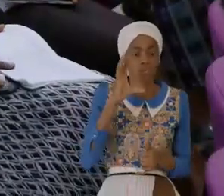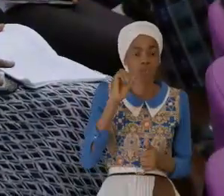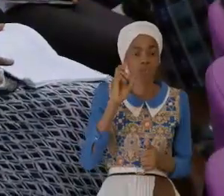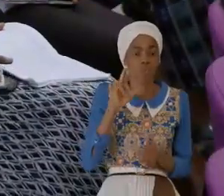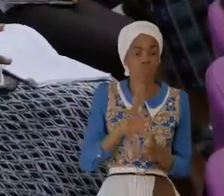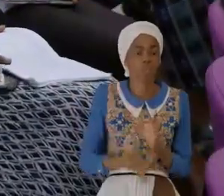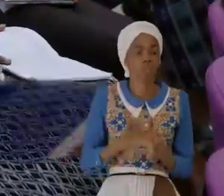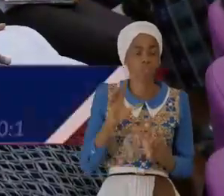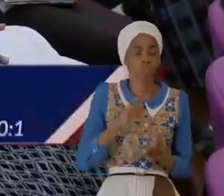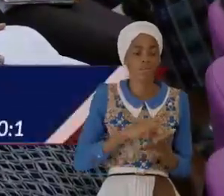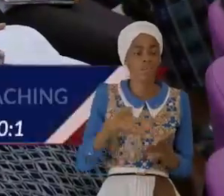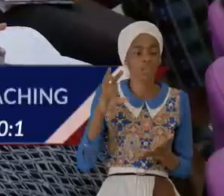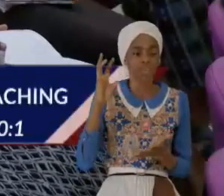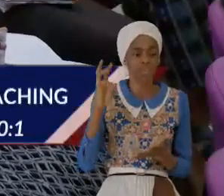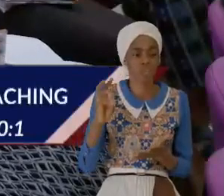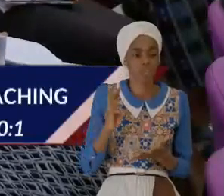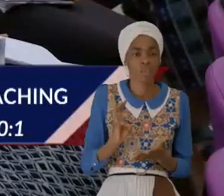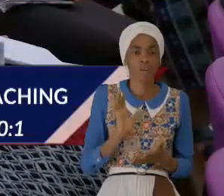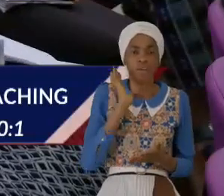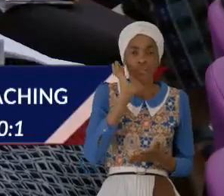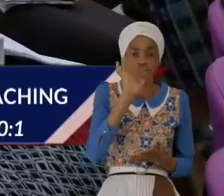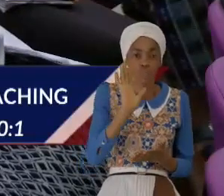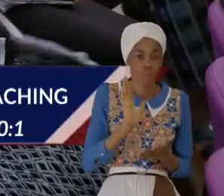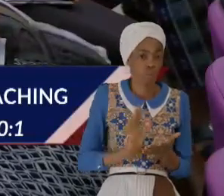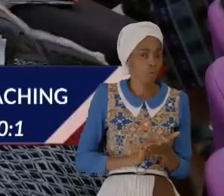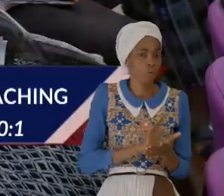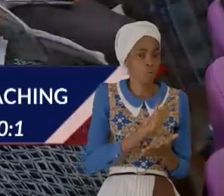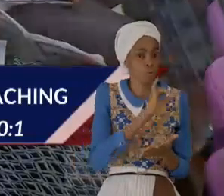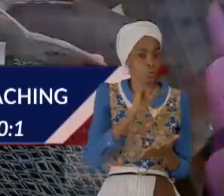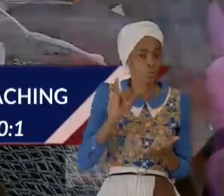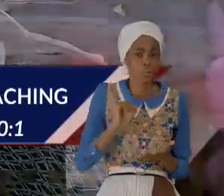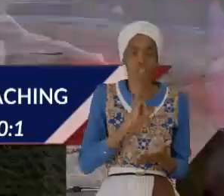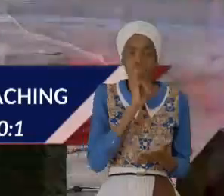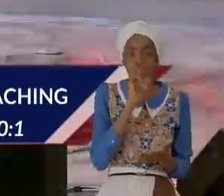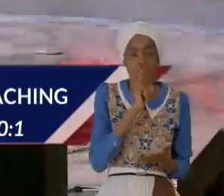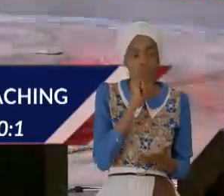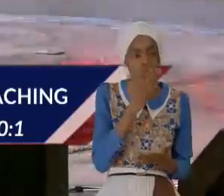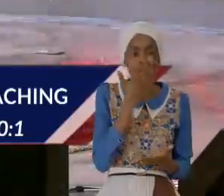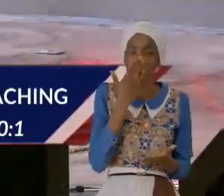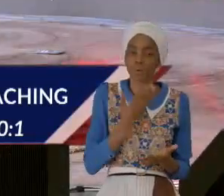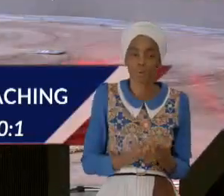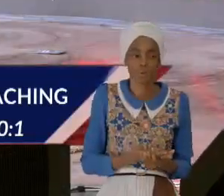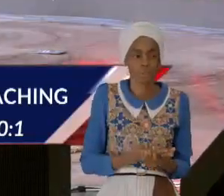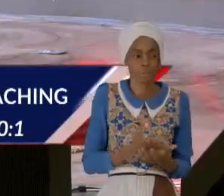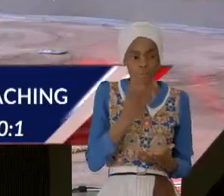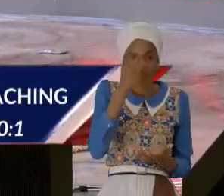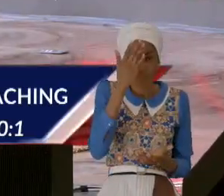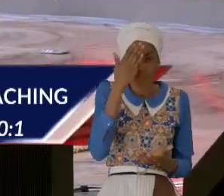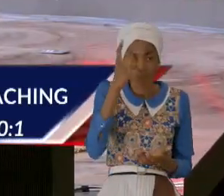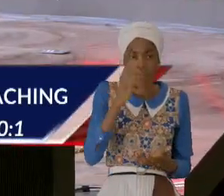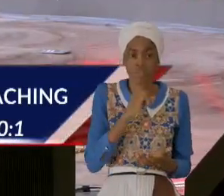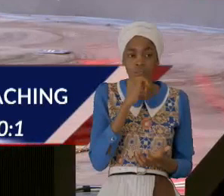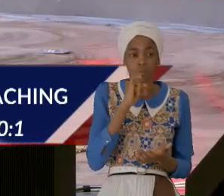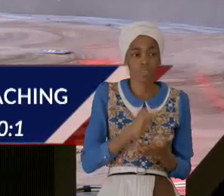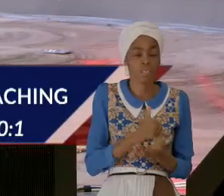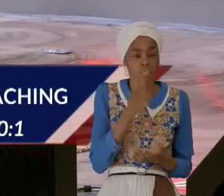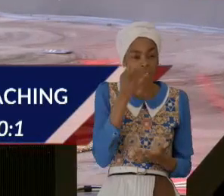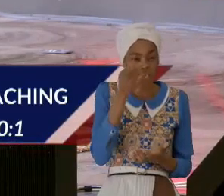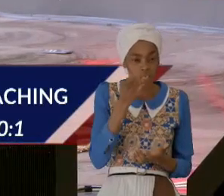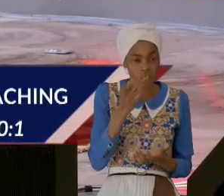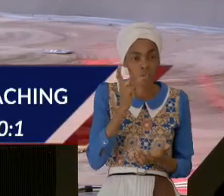It says, your glorying is not good. Know ye not that a little